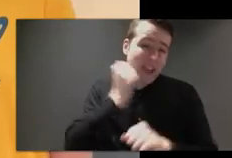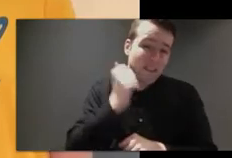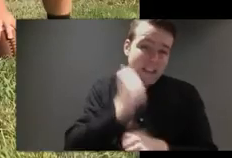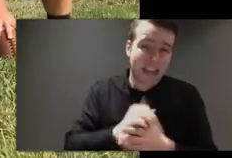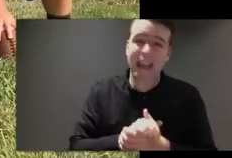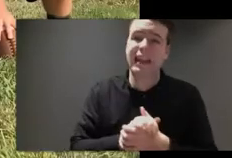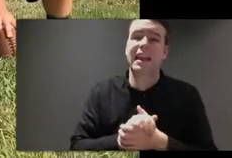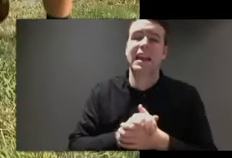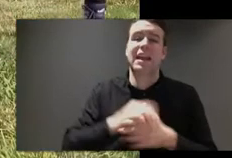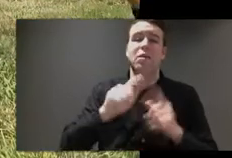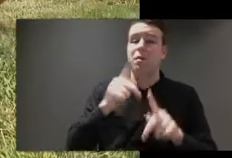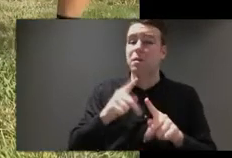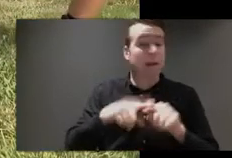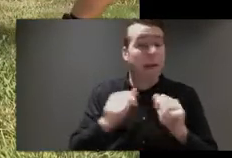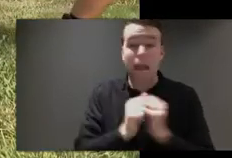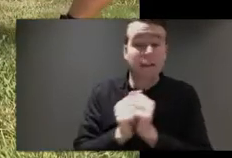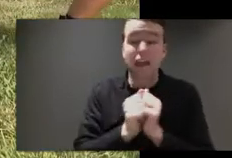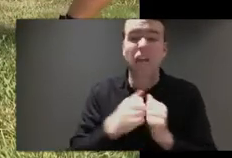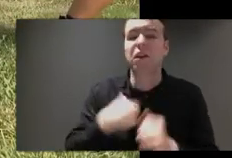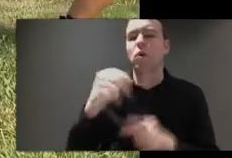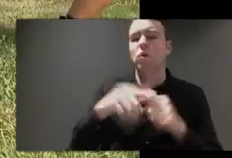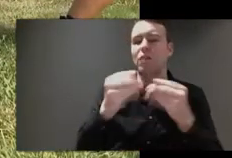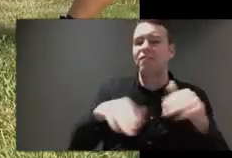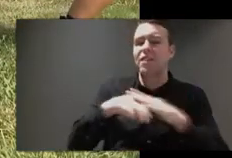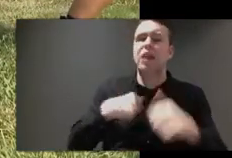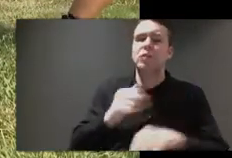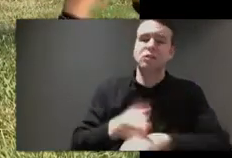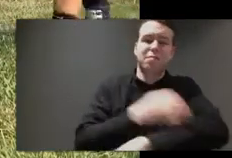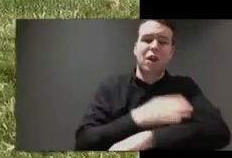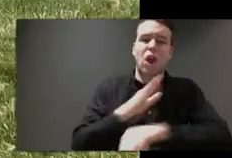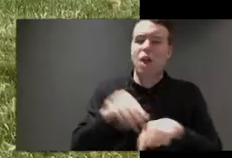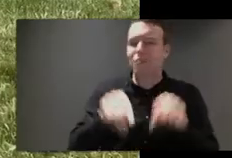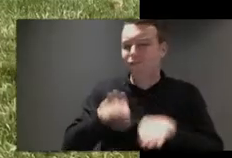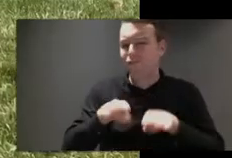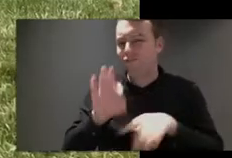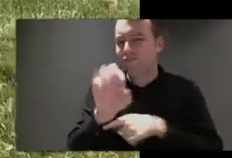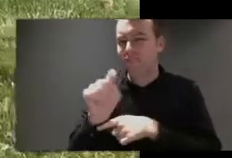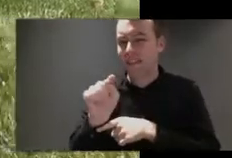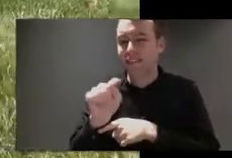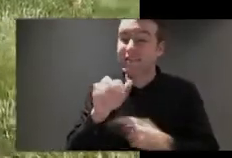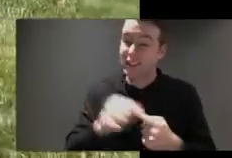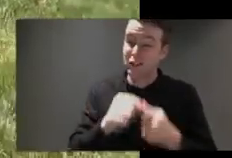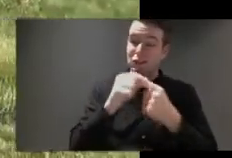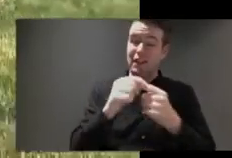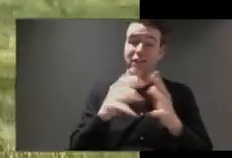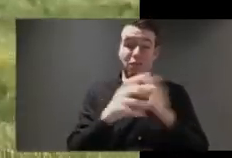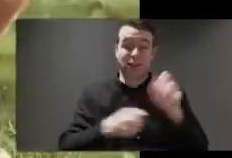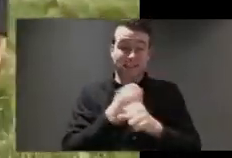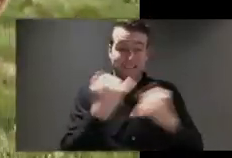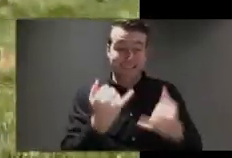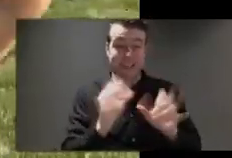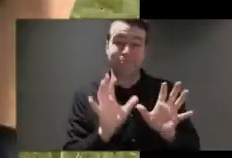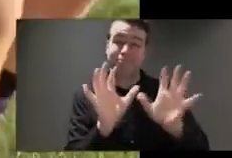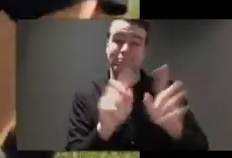And then when people can't get together, I'll just come to the field and just try to get better on my footwork. With a unique football season that's being pushed back into